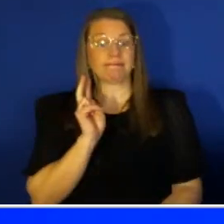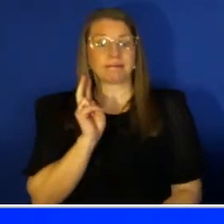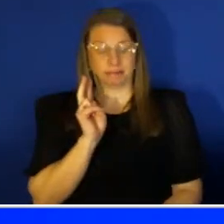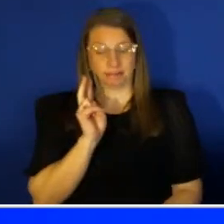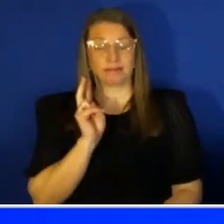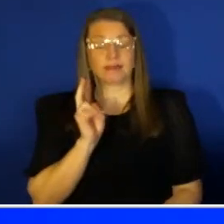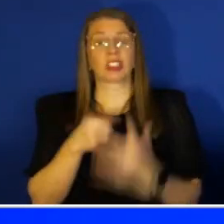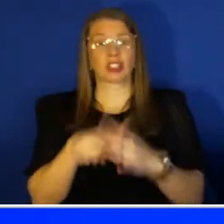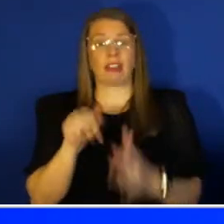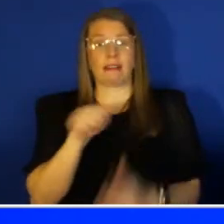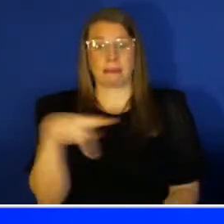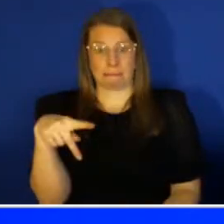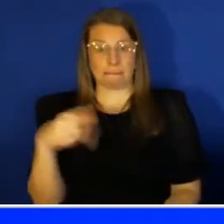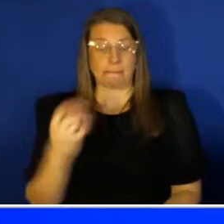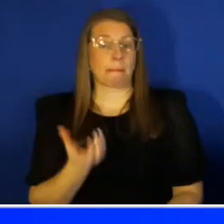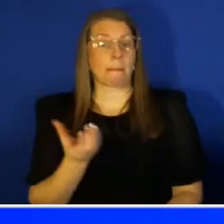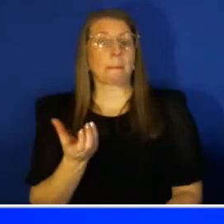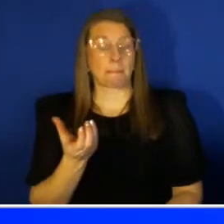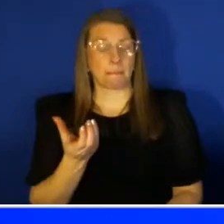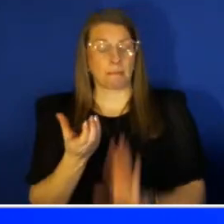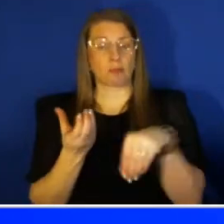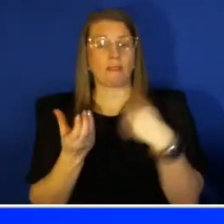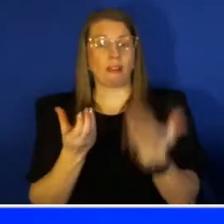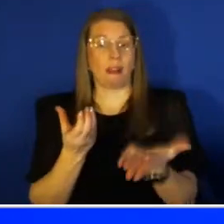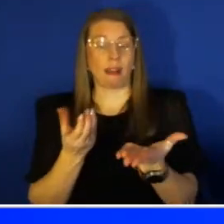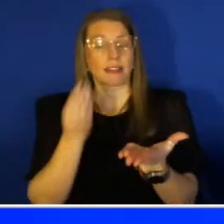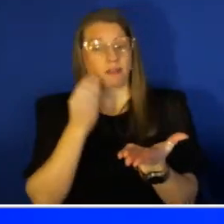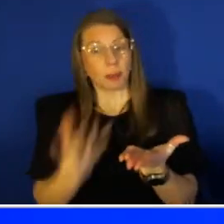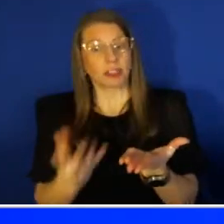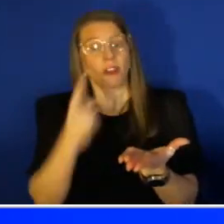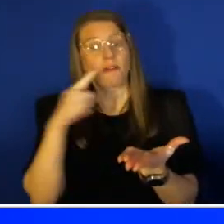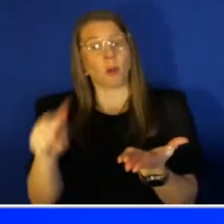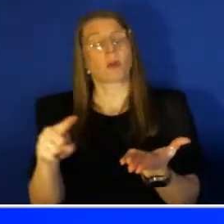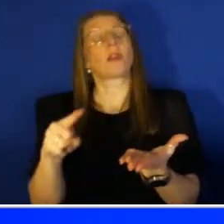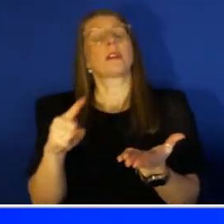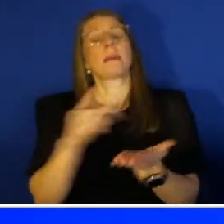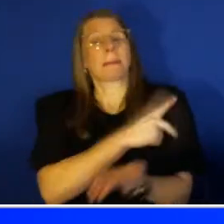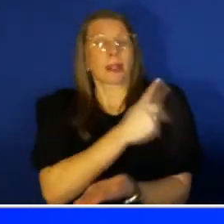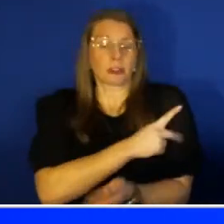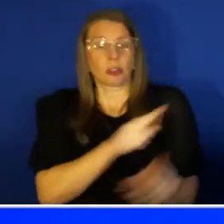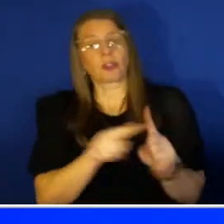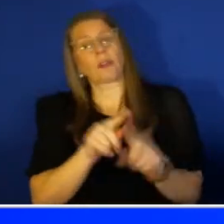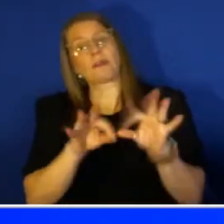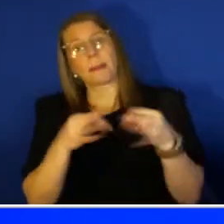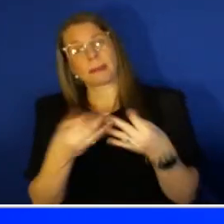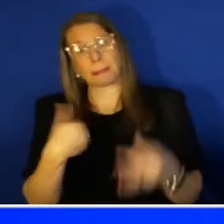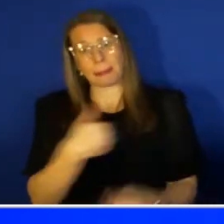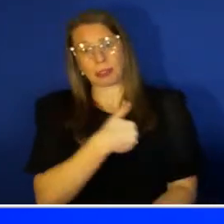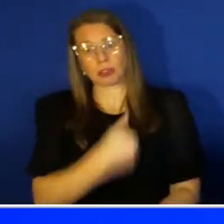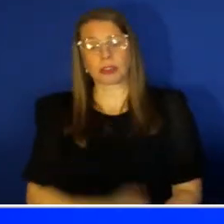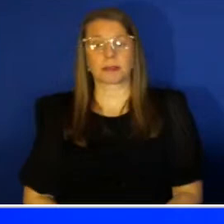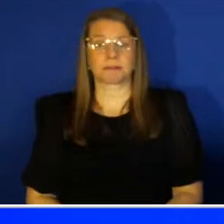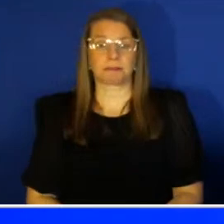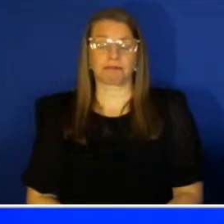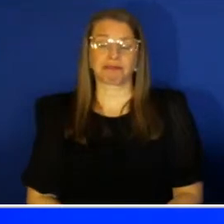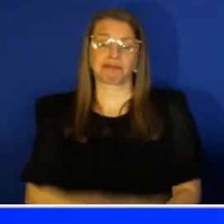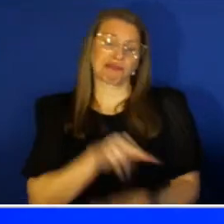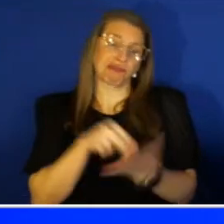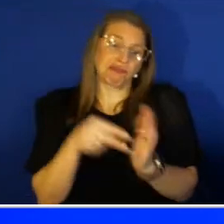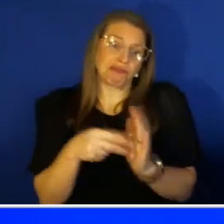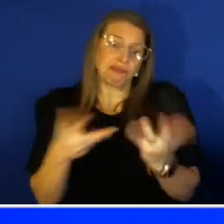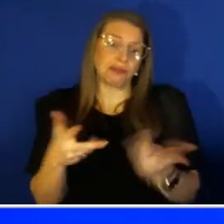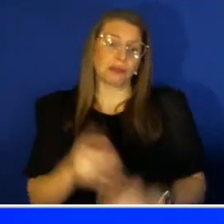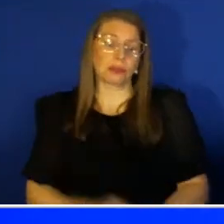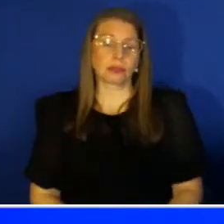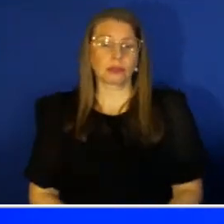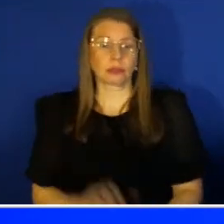app which provides information for patients and their family members. So in other words, I could say this app would